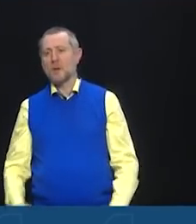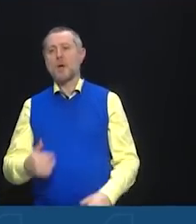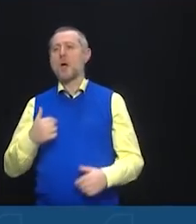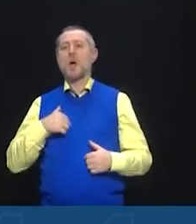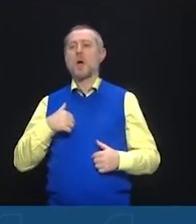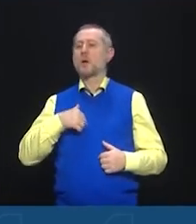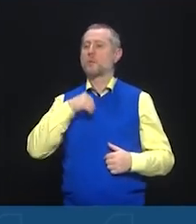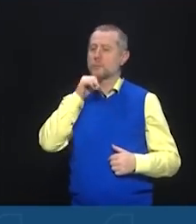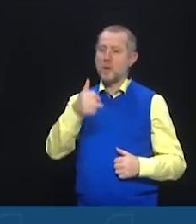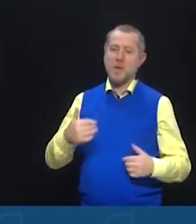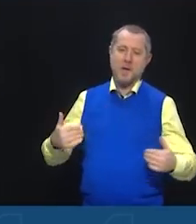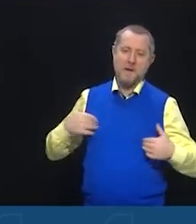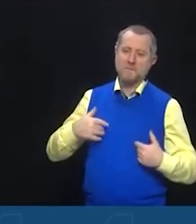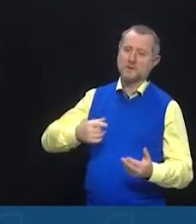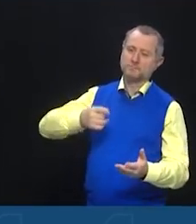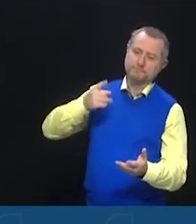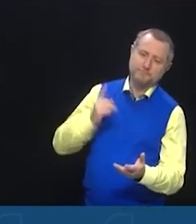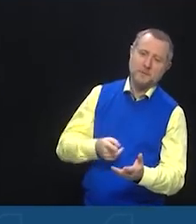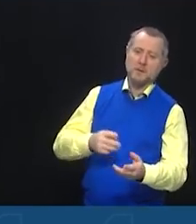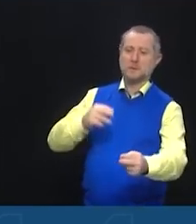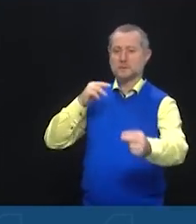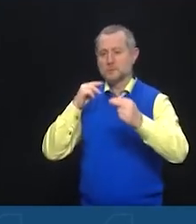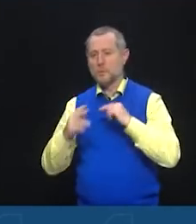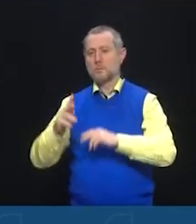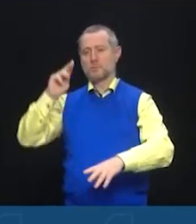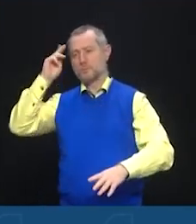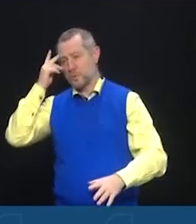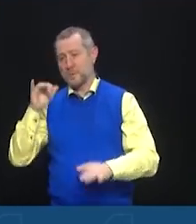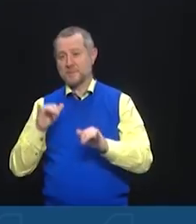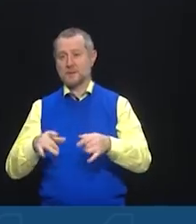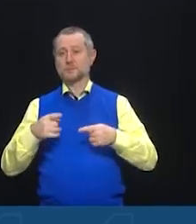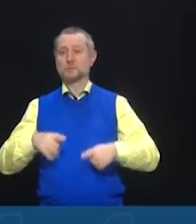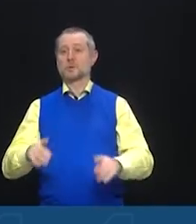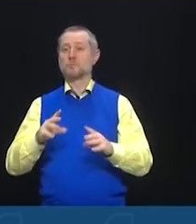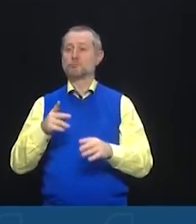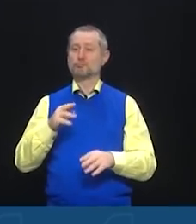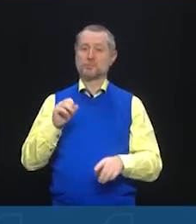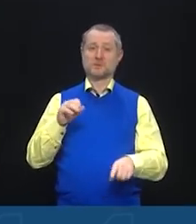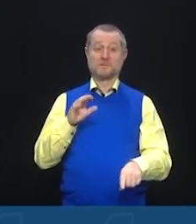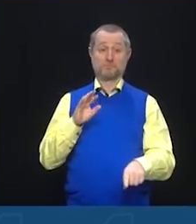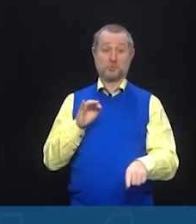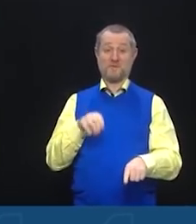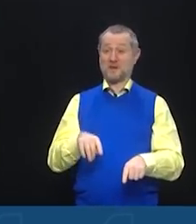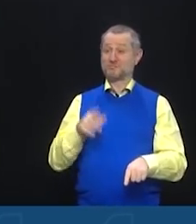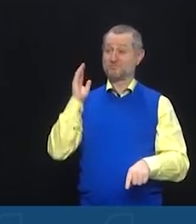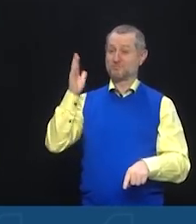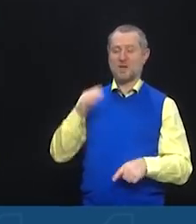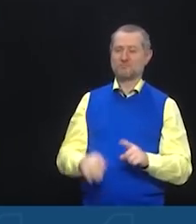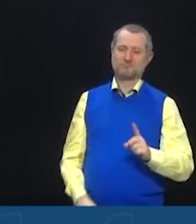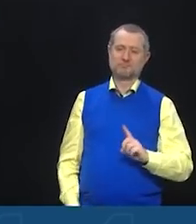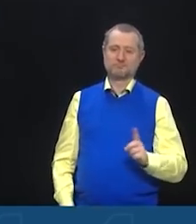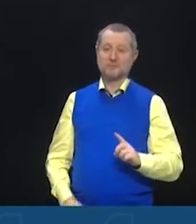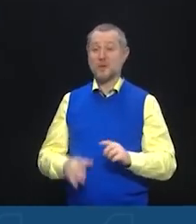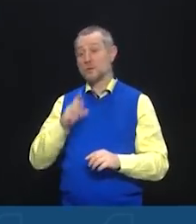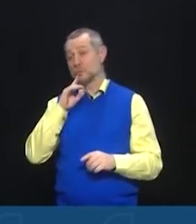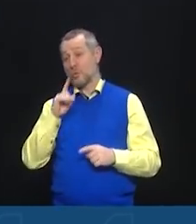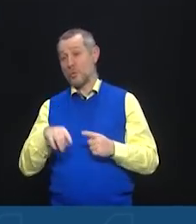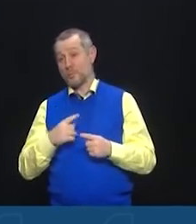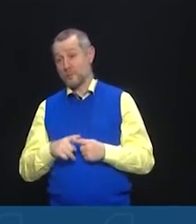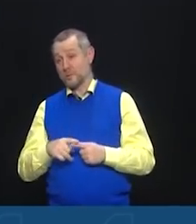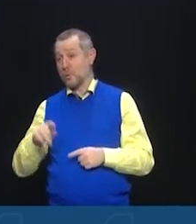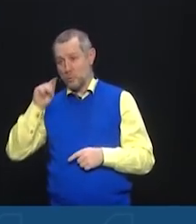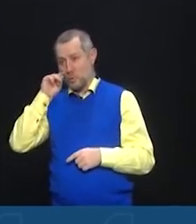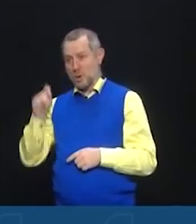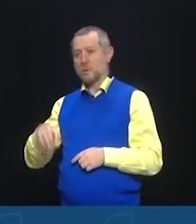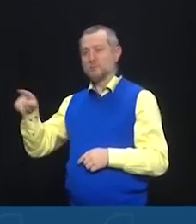entertaining political issues in this forum, and this is very serious. We're talking about what's happening, an assault on our democracy, half a world away. We're talking